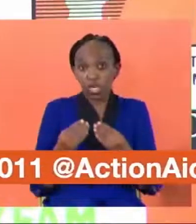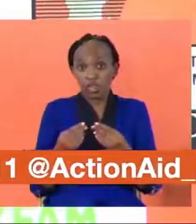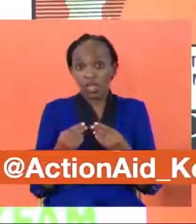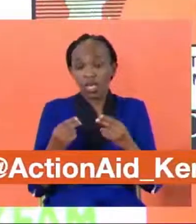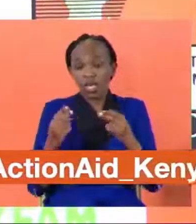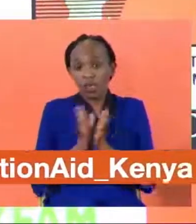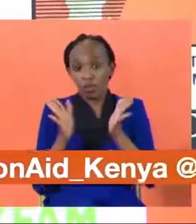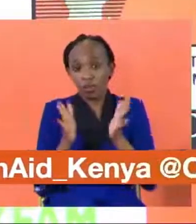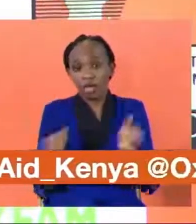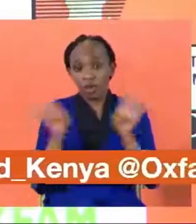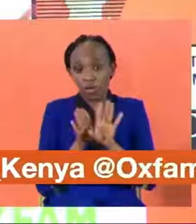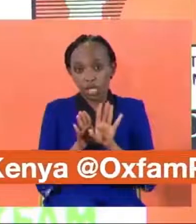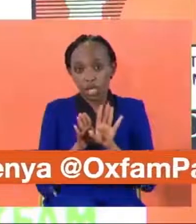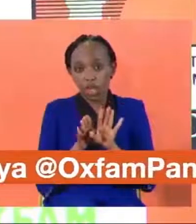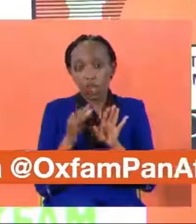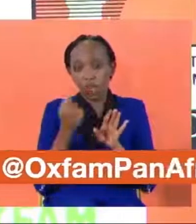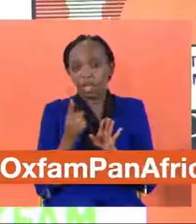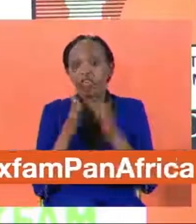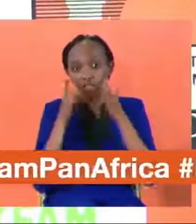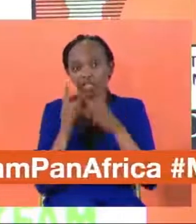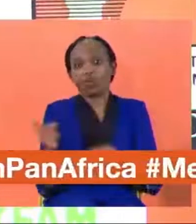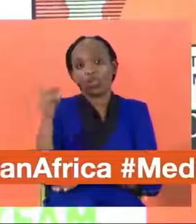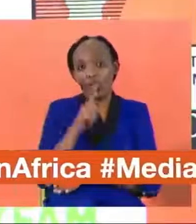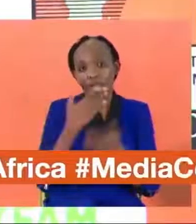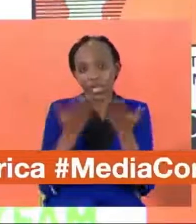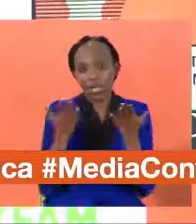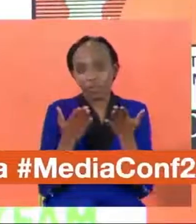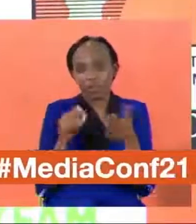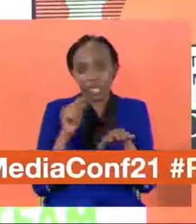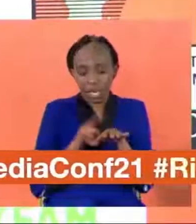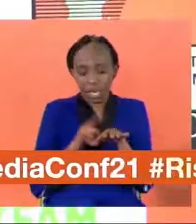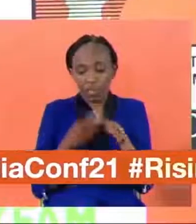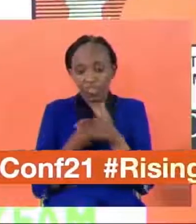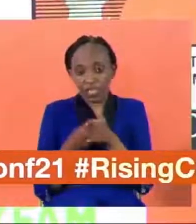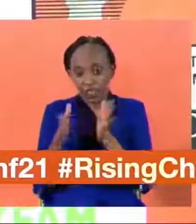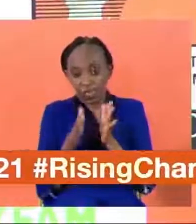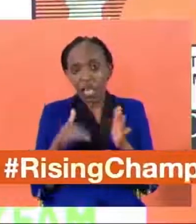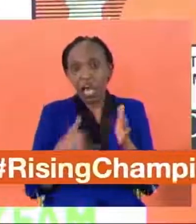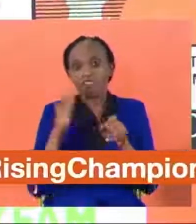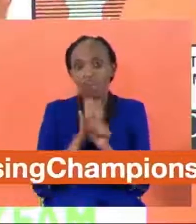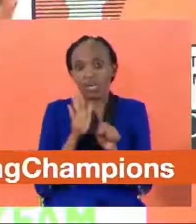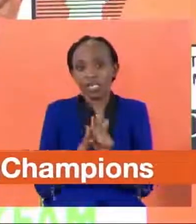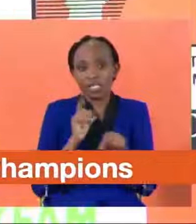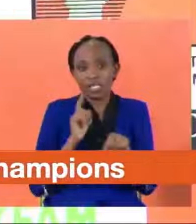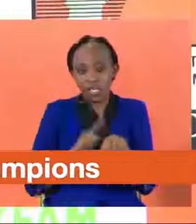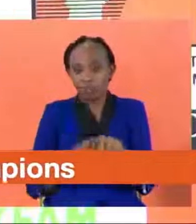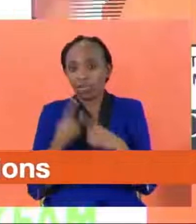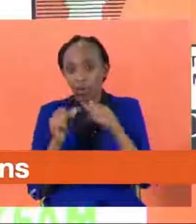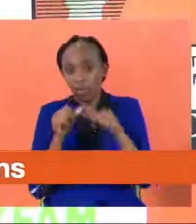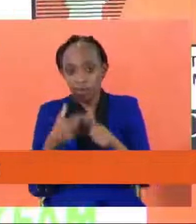closure just by focusing on that one thing. So while the financing aspect of it, there's so much when it comes to vaccines